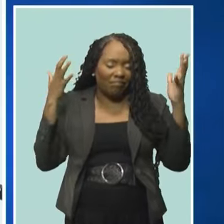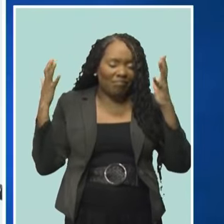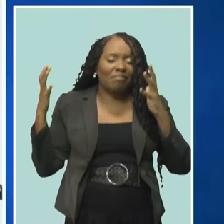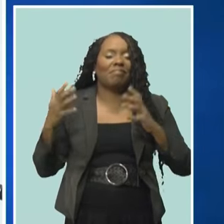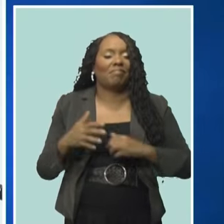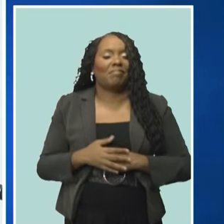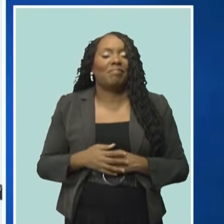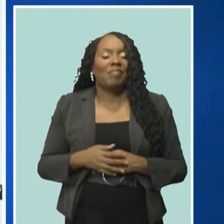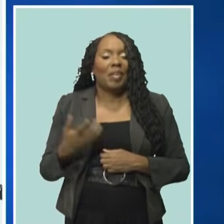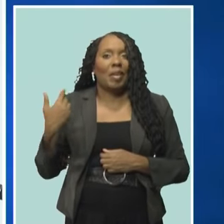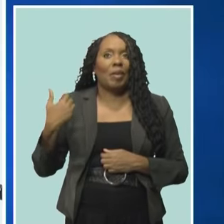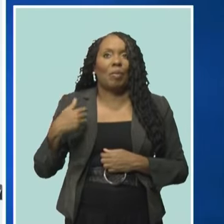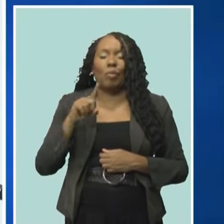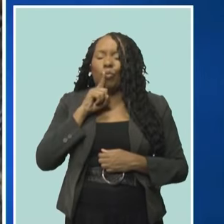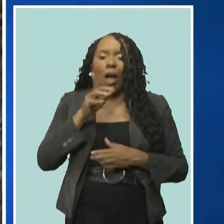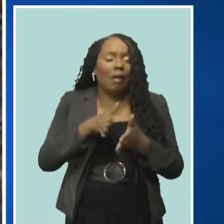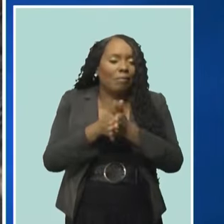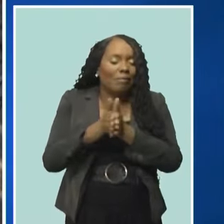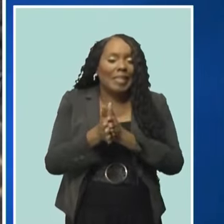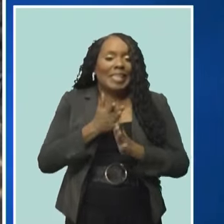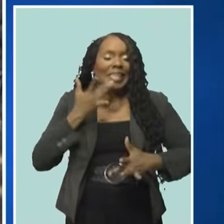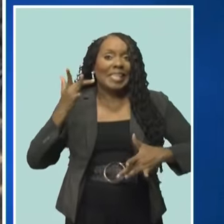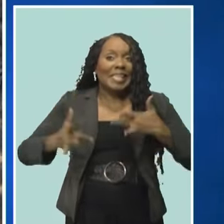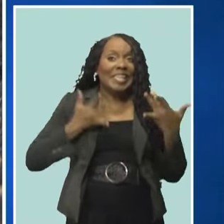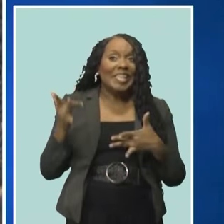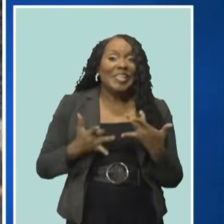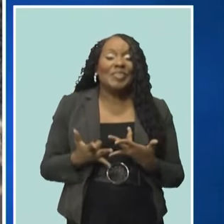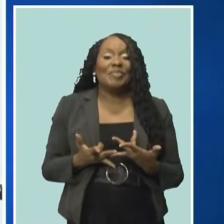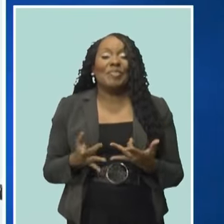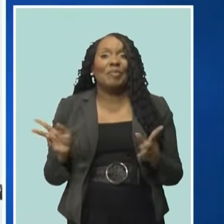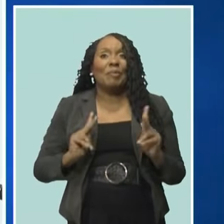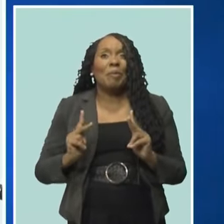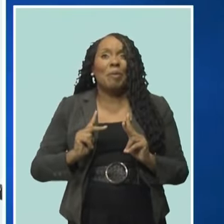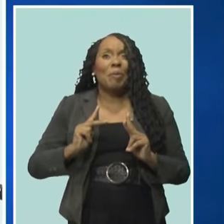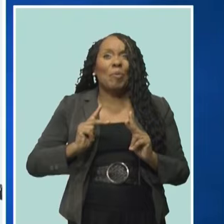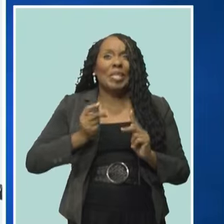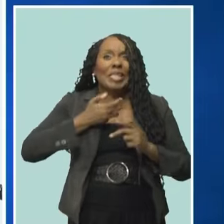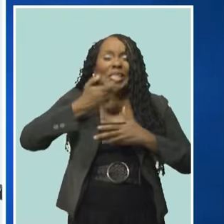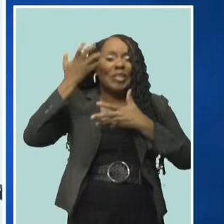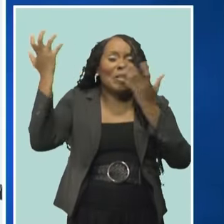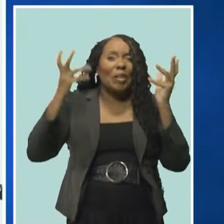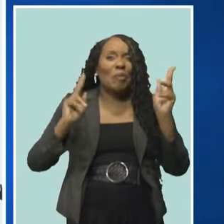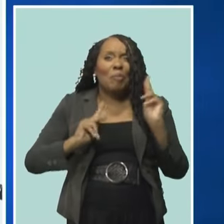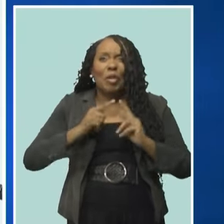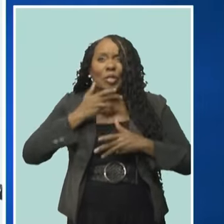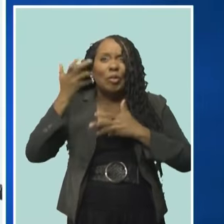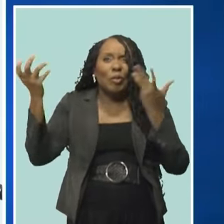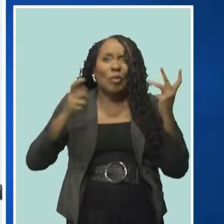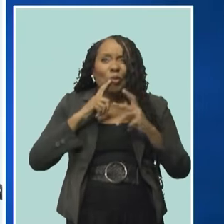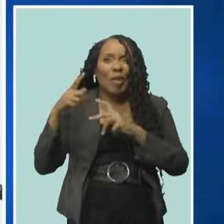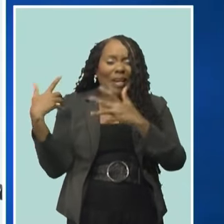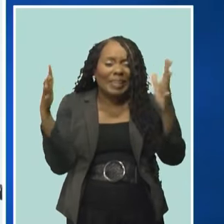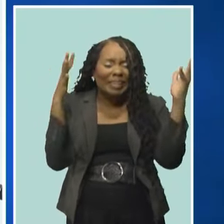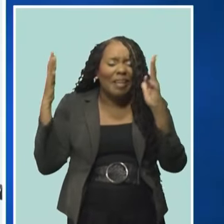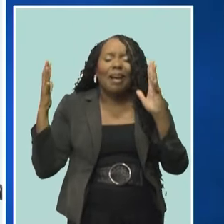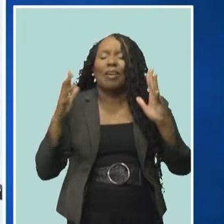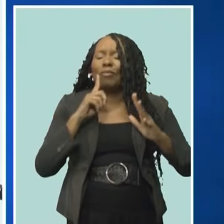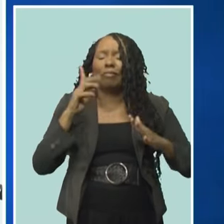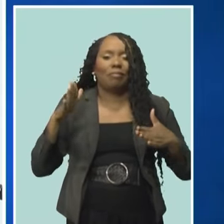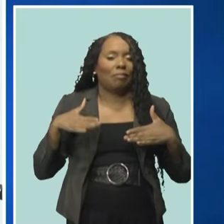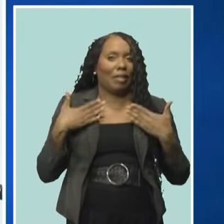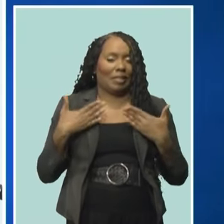this year. And we were so excited. And everybody started to scream. And I told them we got it. And we were so excited. So we were really, really